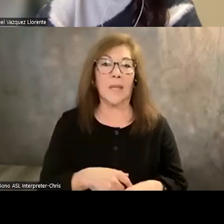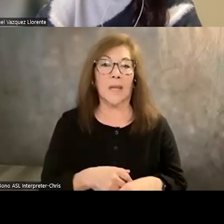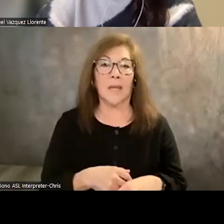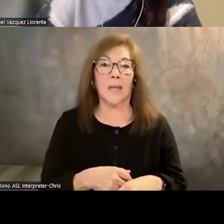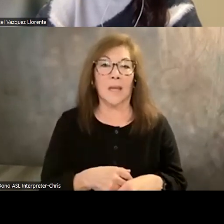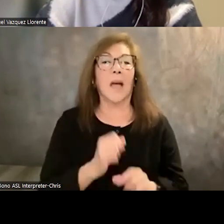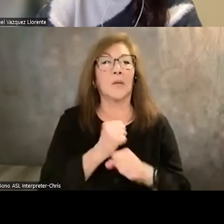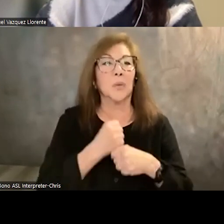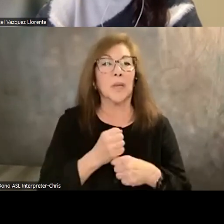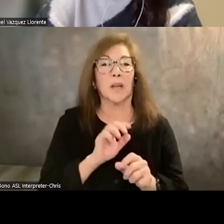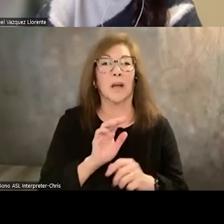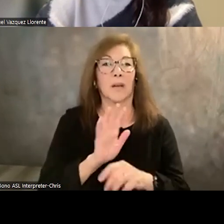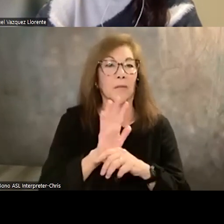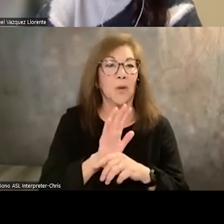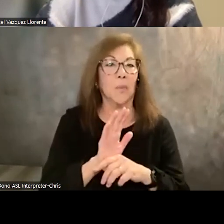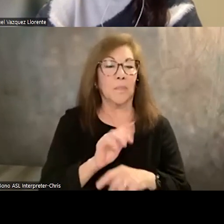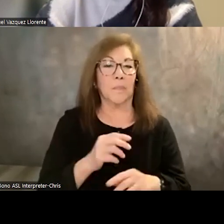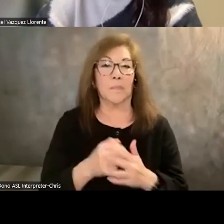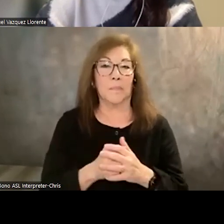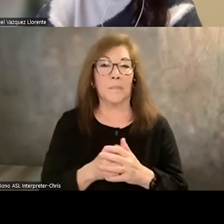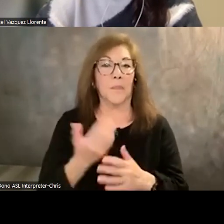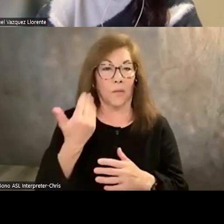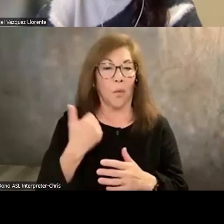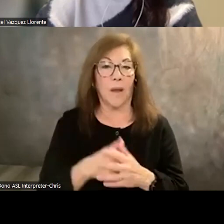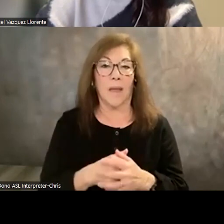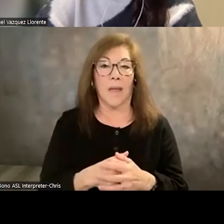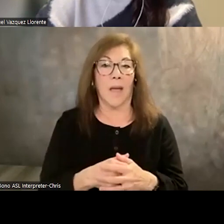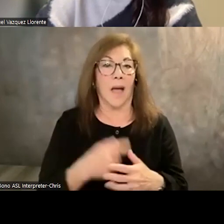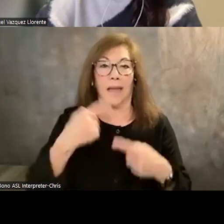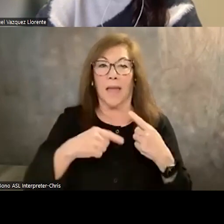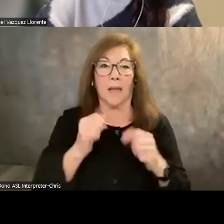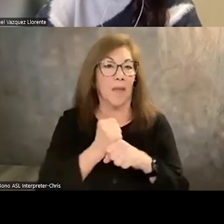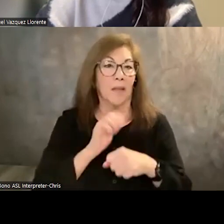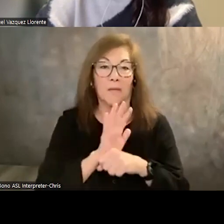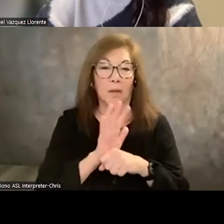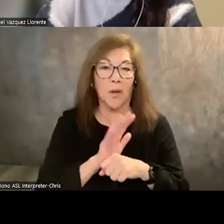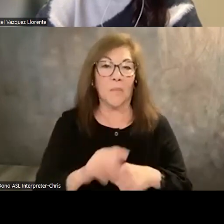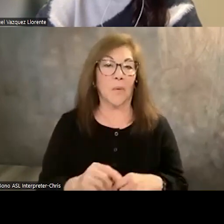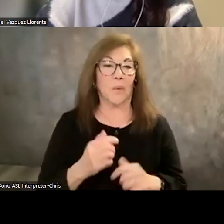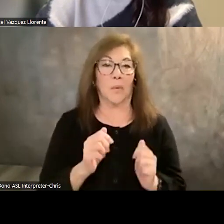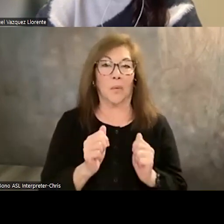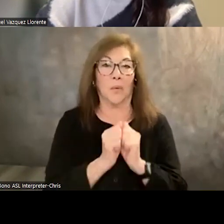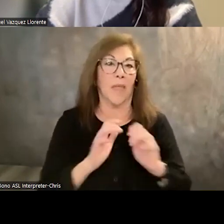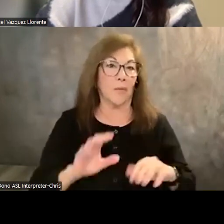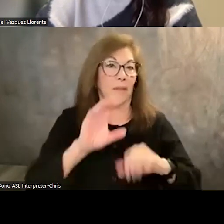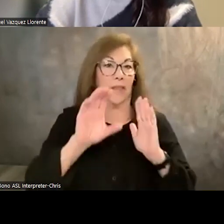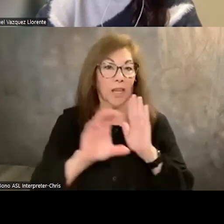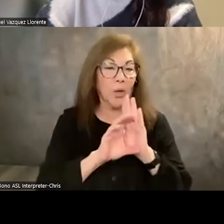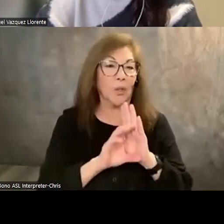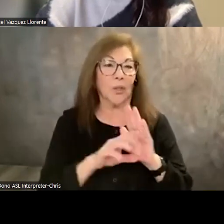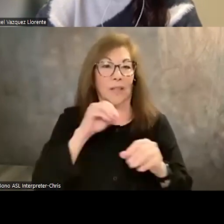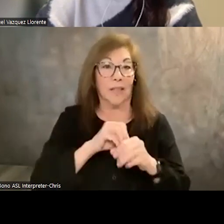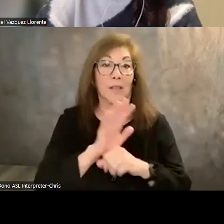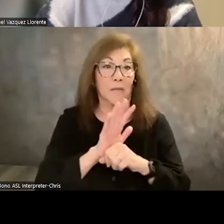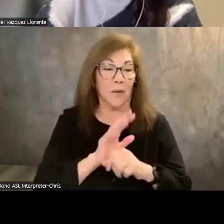was working on at the time. And there is no way I could make a film without the characters involved, especially that film.